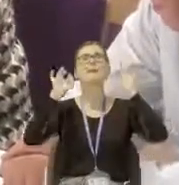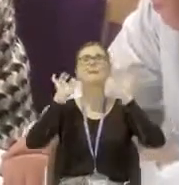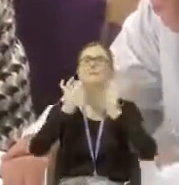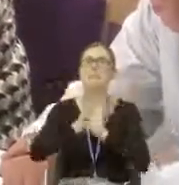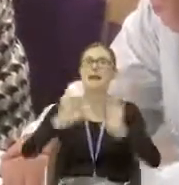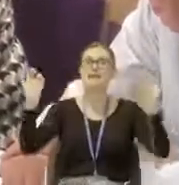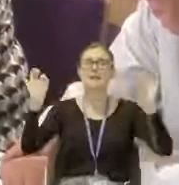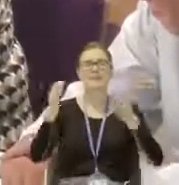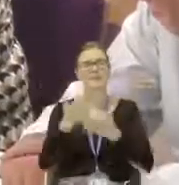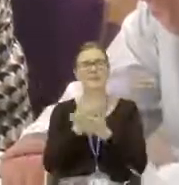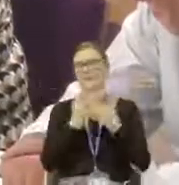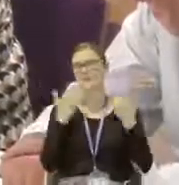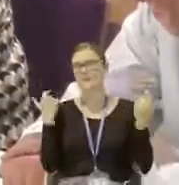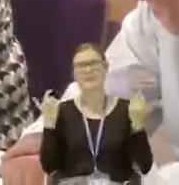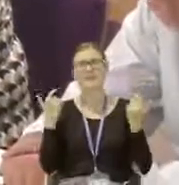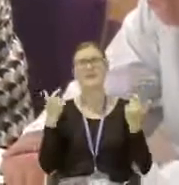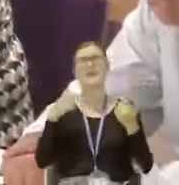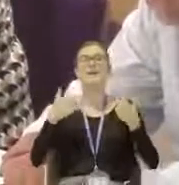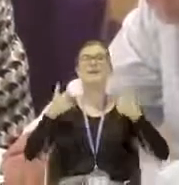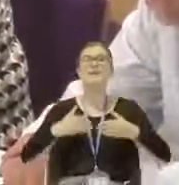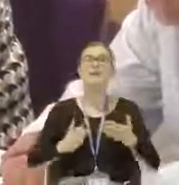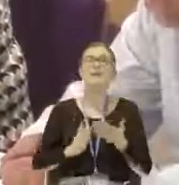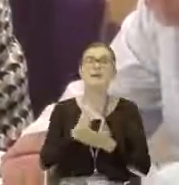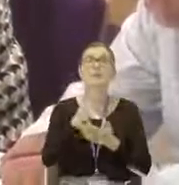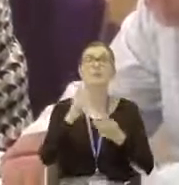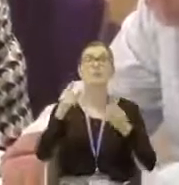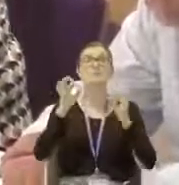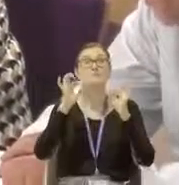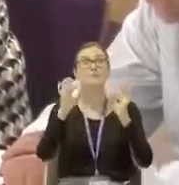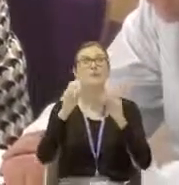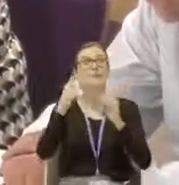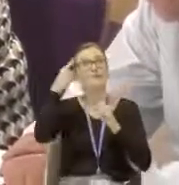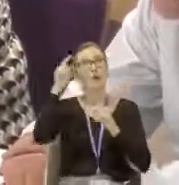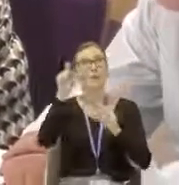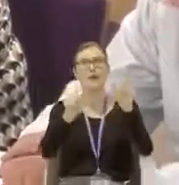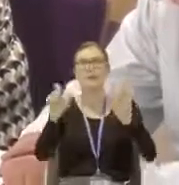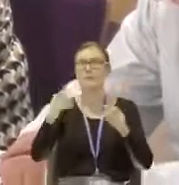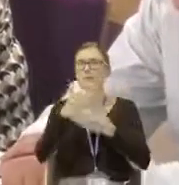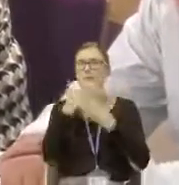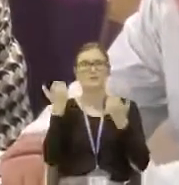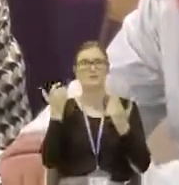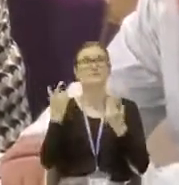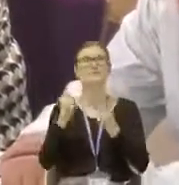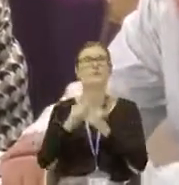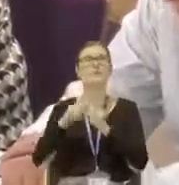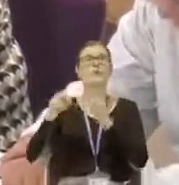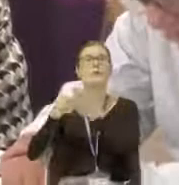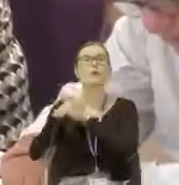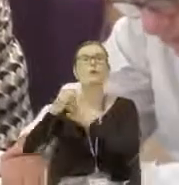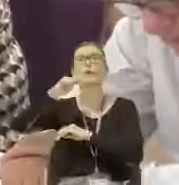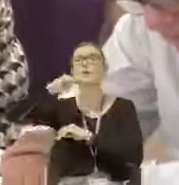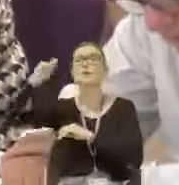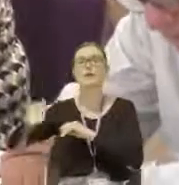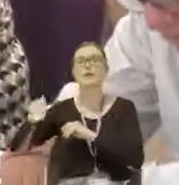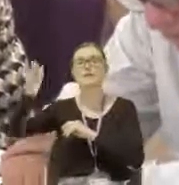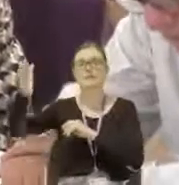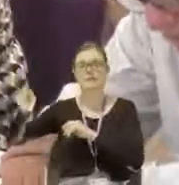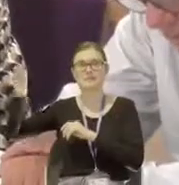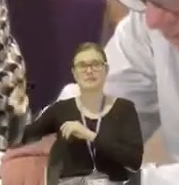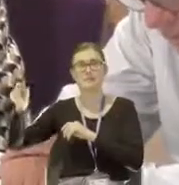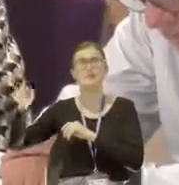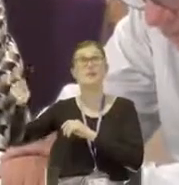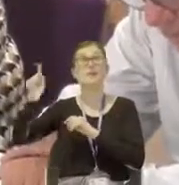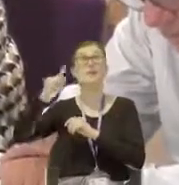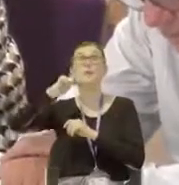can only wait in the shelter. Some are waiting for spring, some for